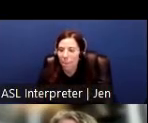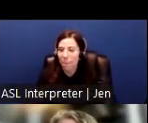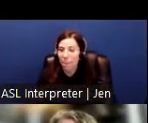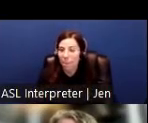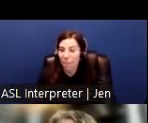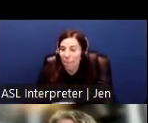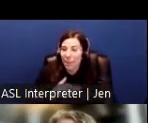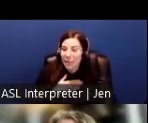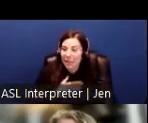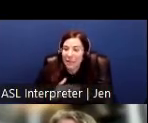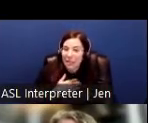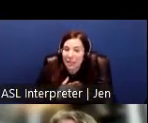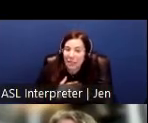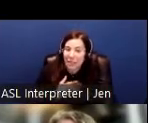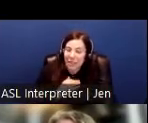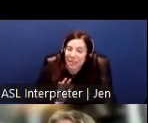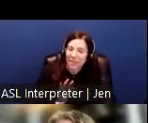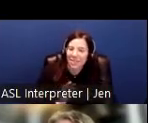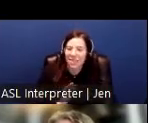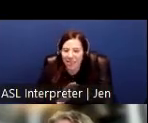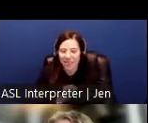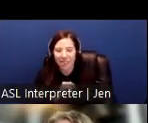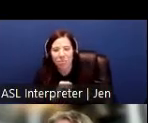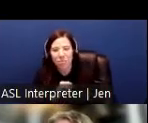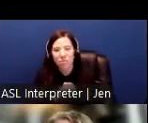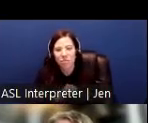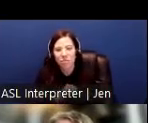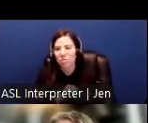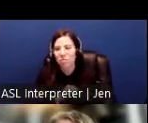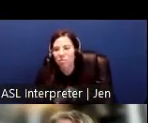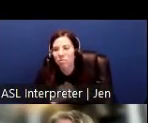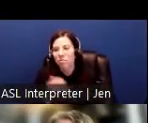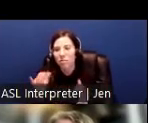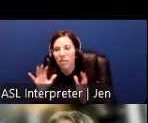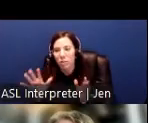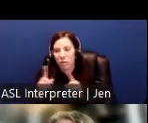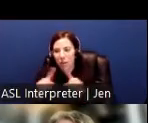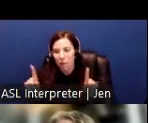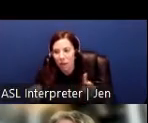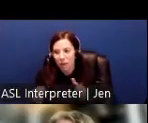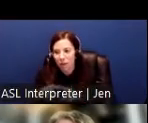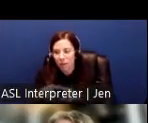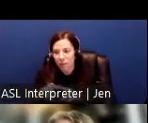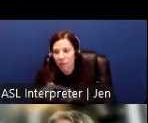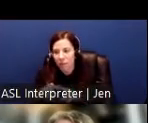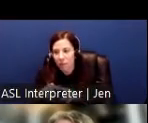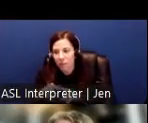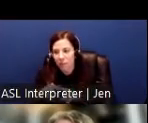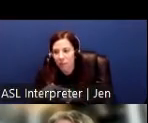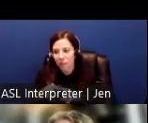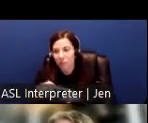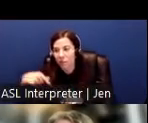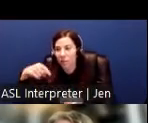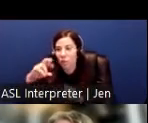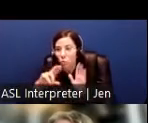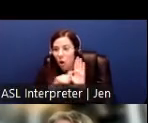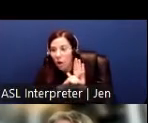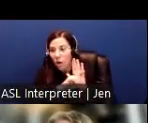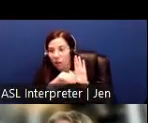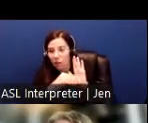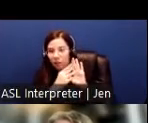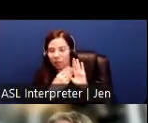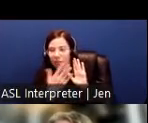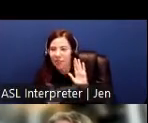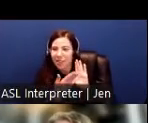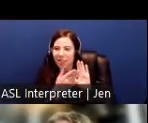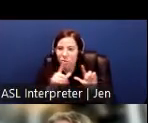please. Maybe, there we go. In the chat box and here on the there we go. The QR code is on the screen, and in the